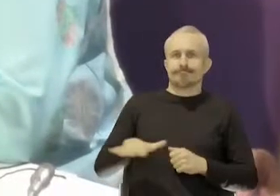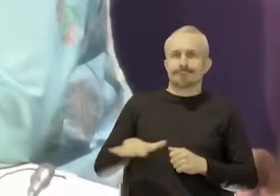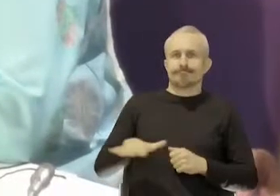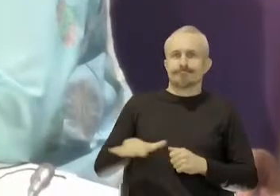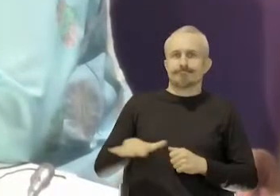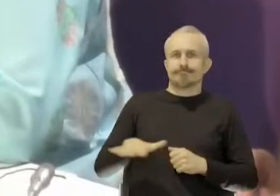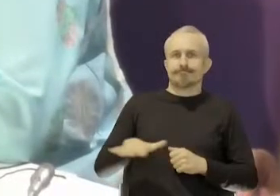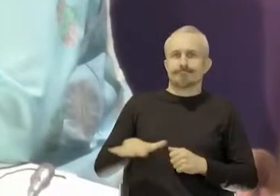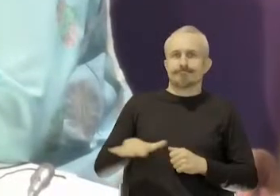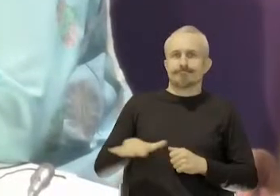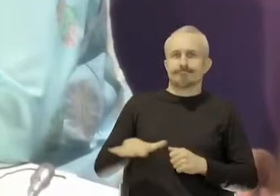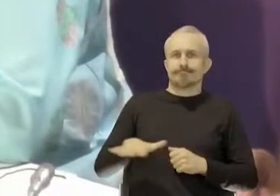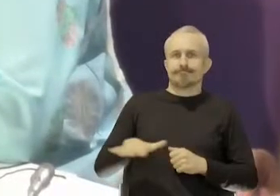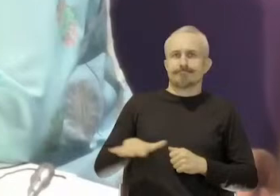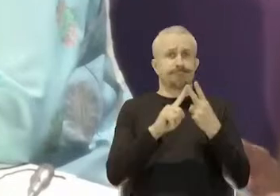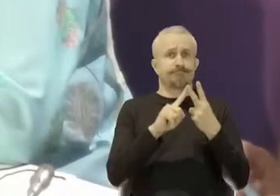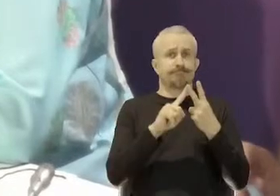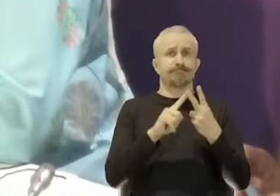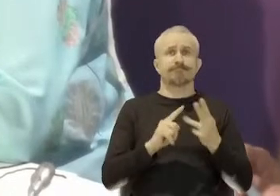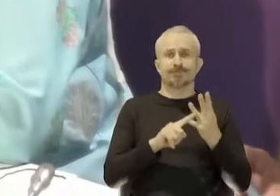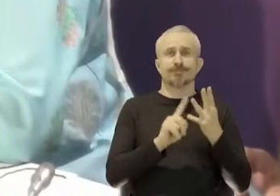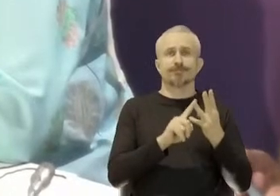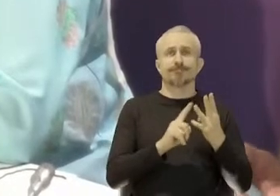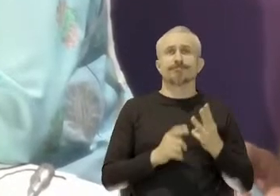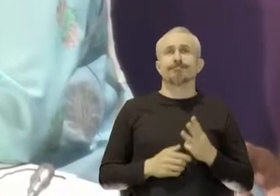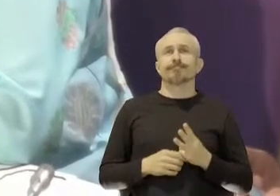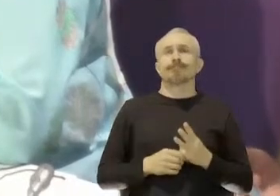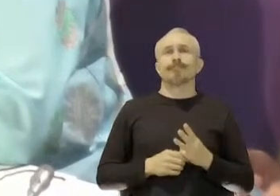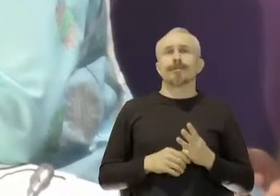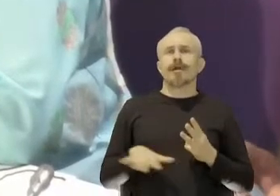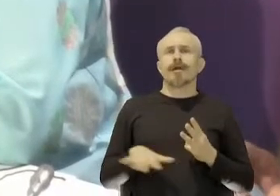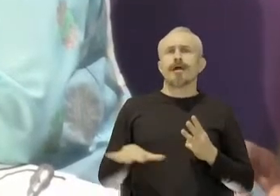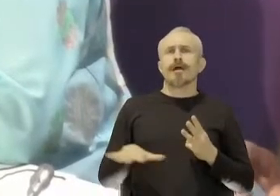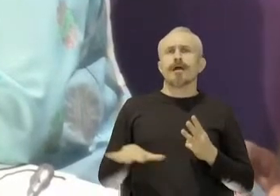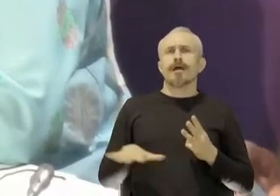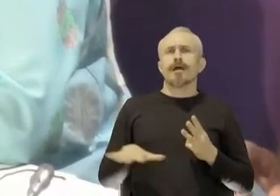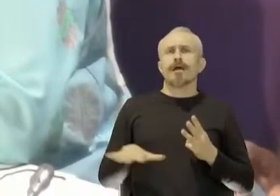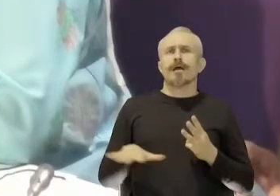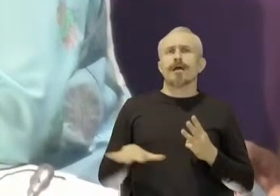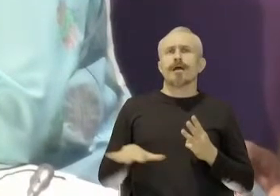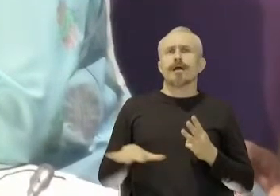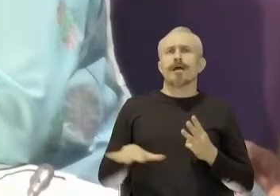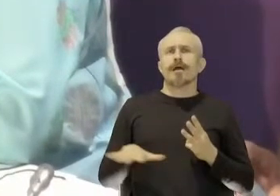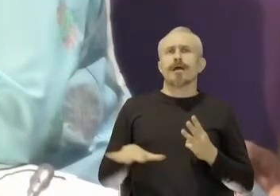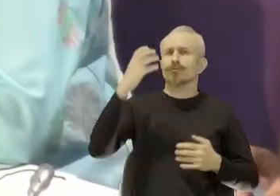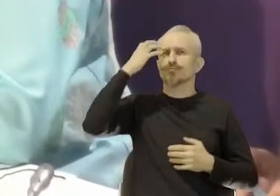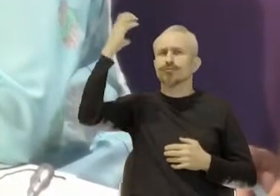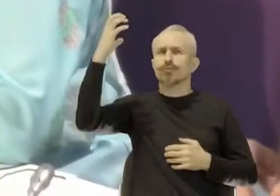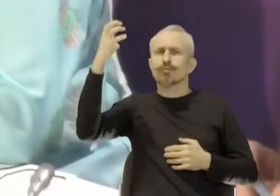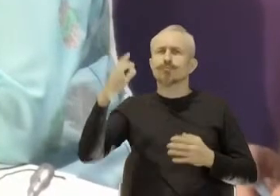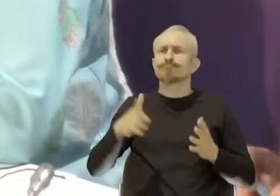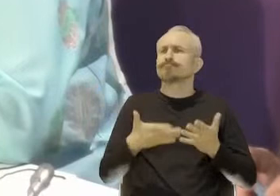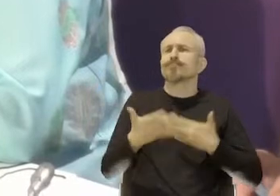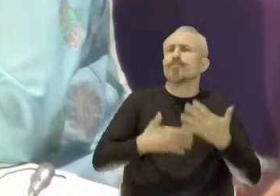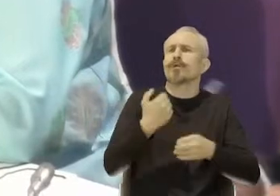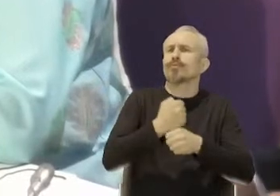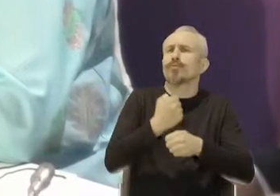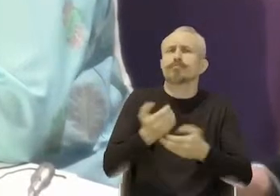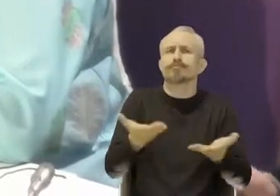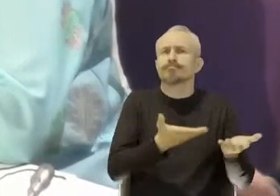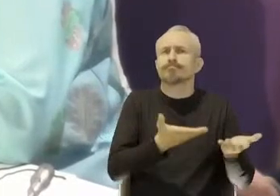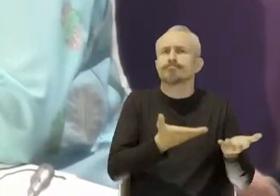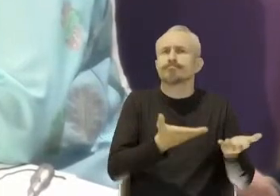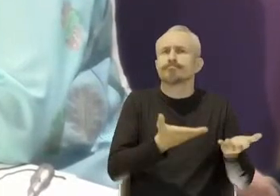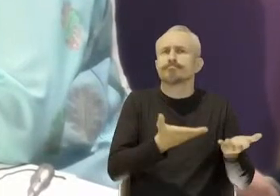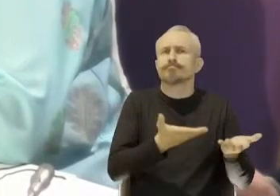by your government to empower local and subnational authorities in this process? And last but not least is the fourth question,